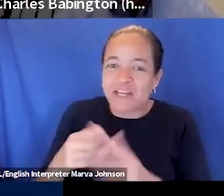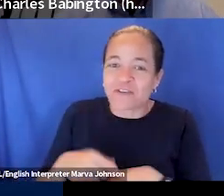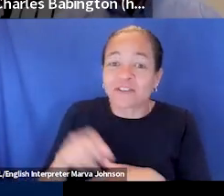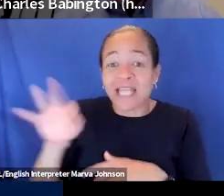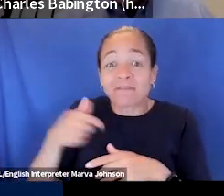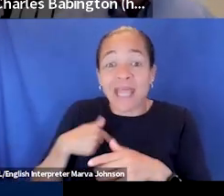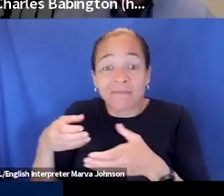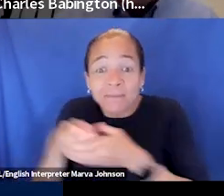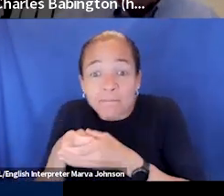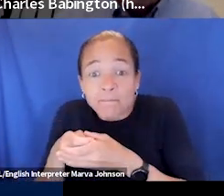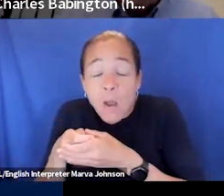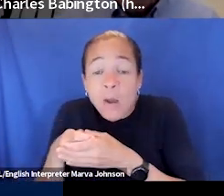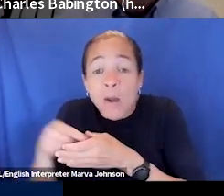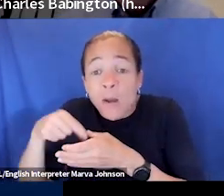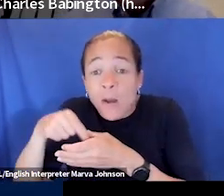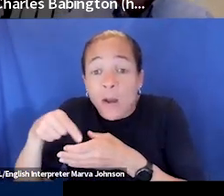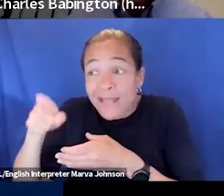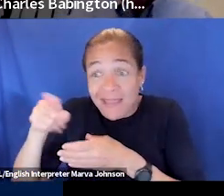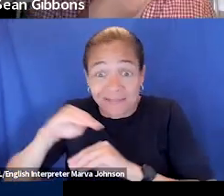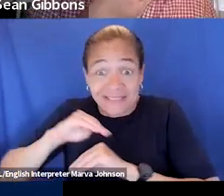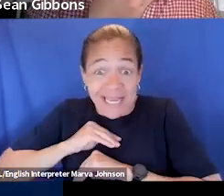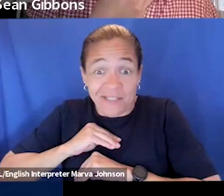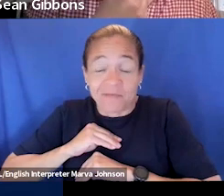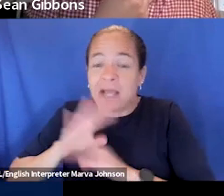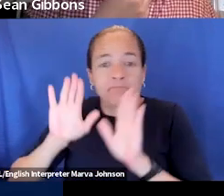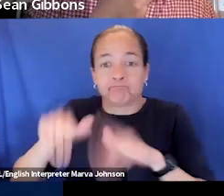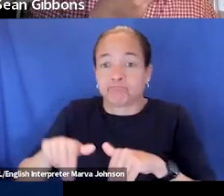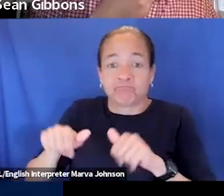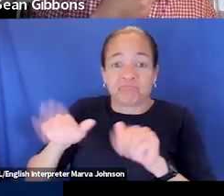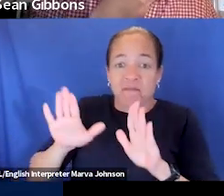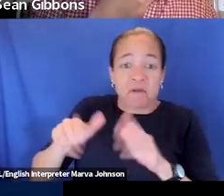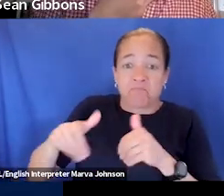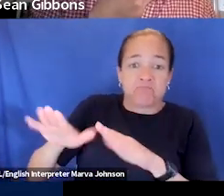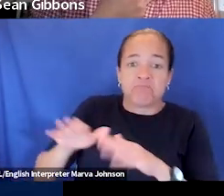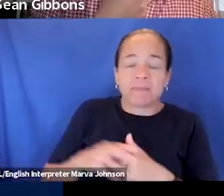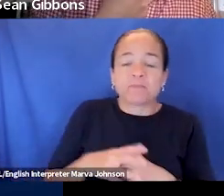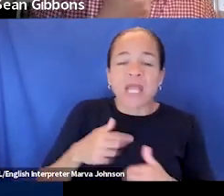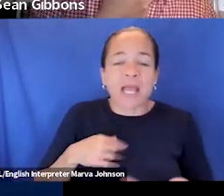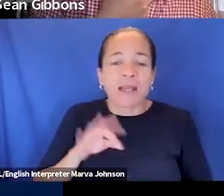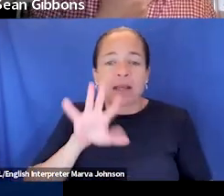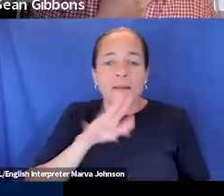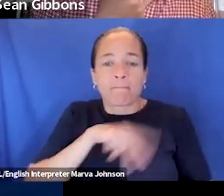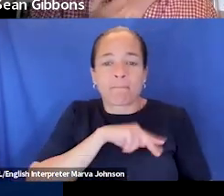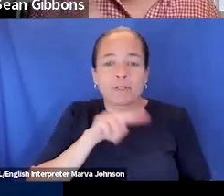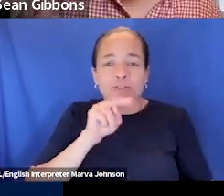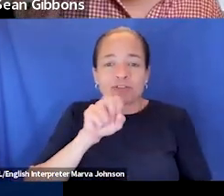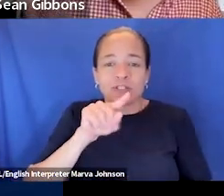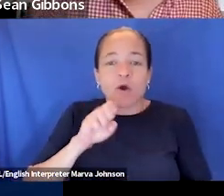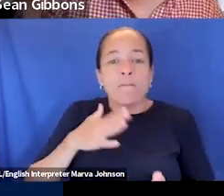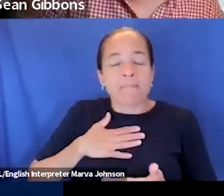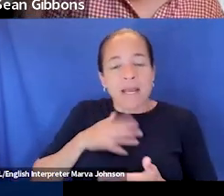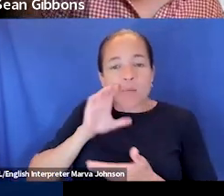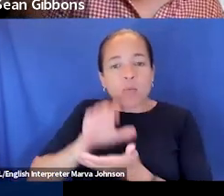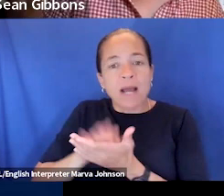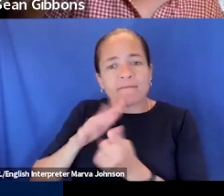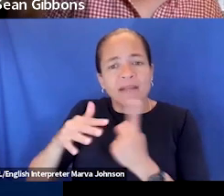that, pick your battle and move on. So I'll offer a personal note in here, gang. I think many of you know my wife works at the Environmental Protection Agency,